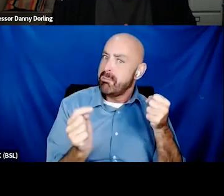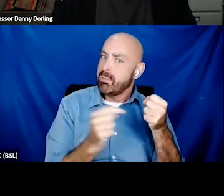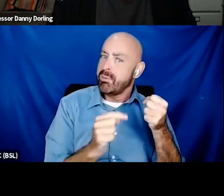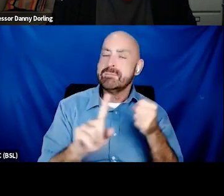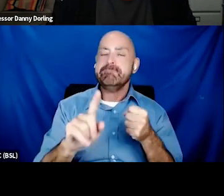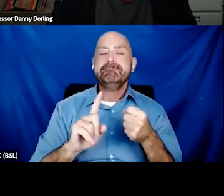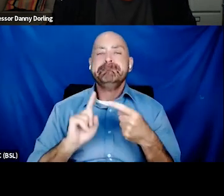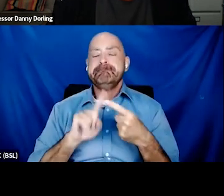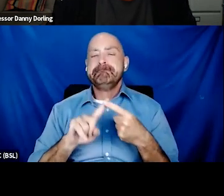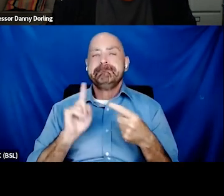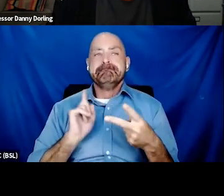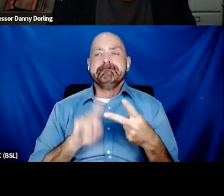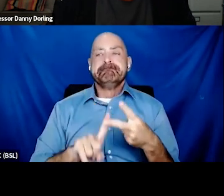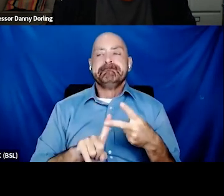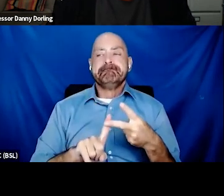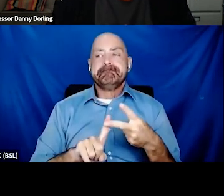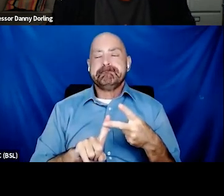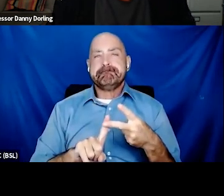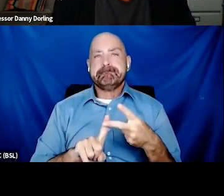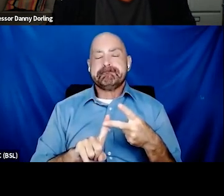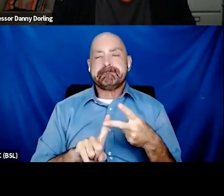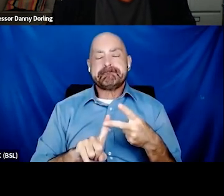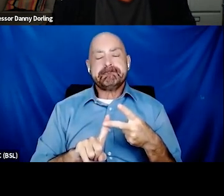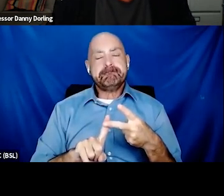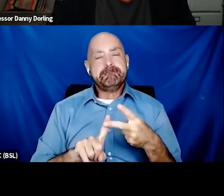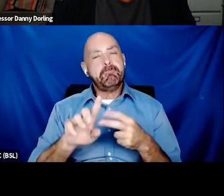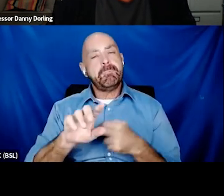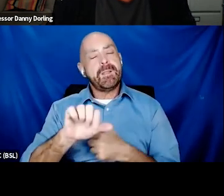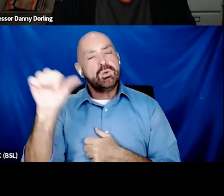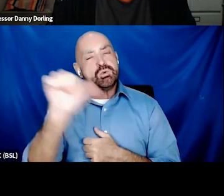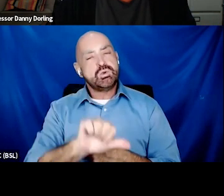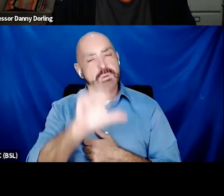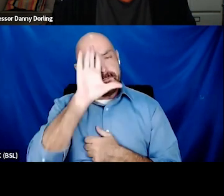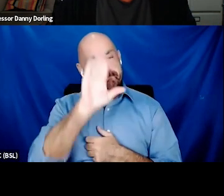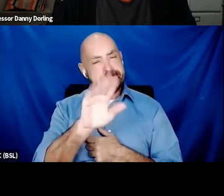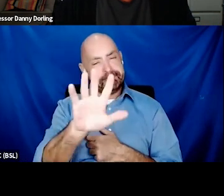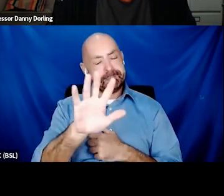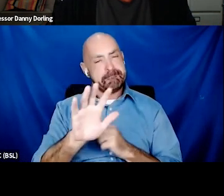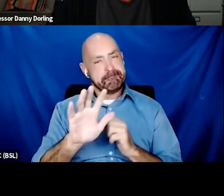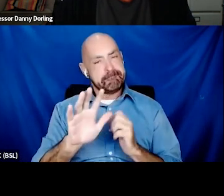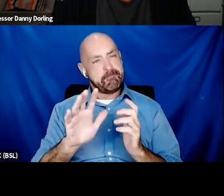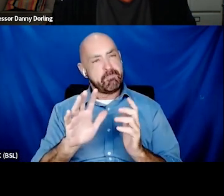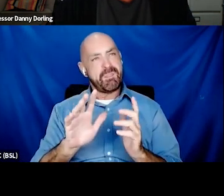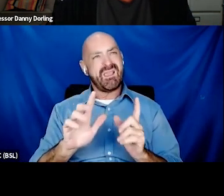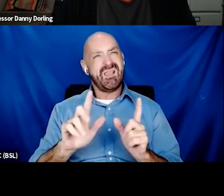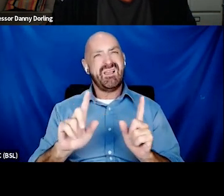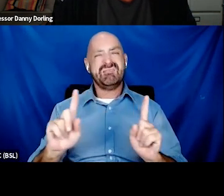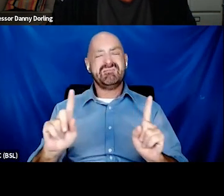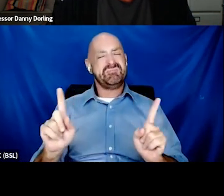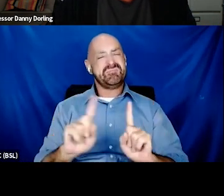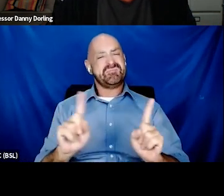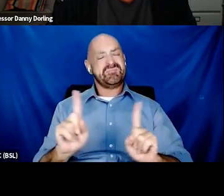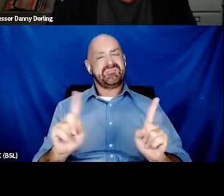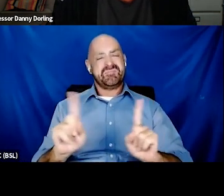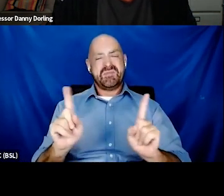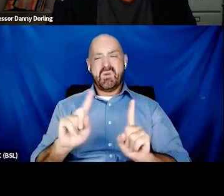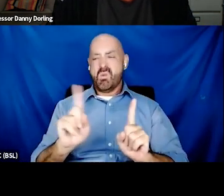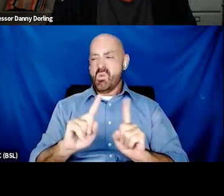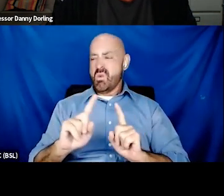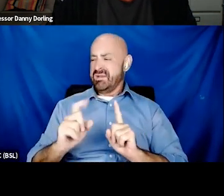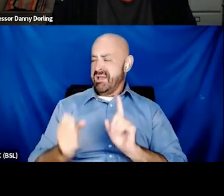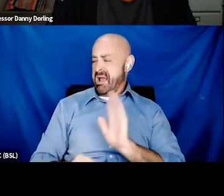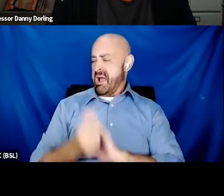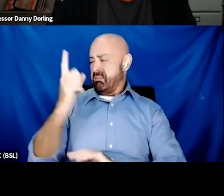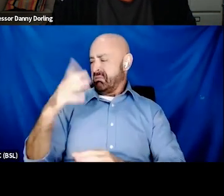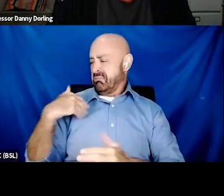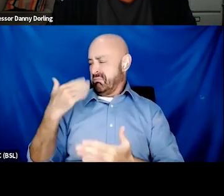Secondly, I think it's important to appreciate what it was that hit us